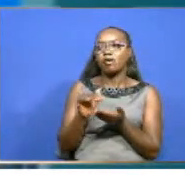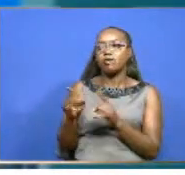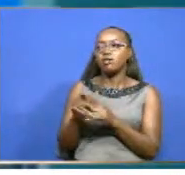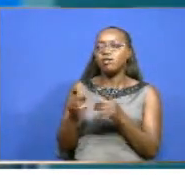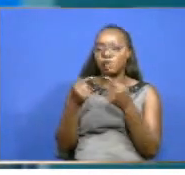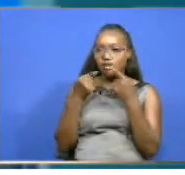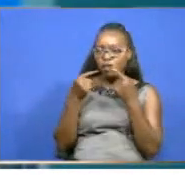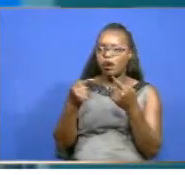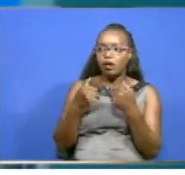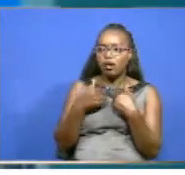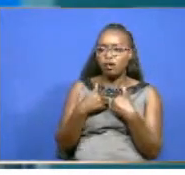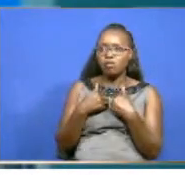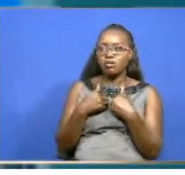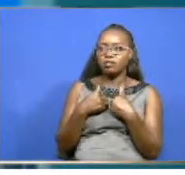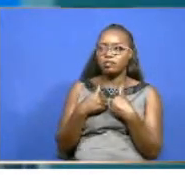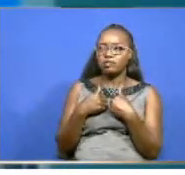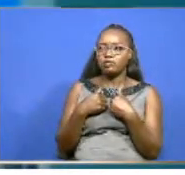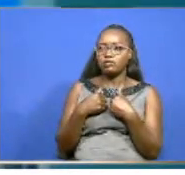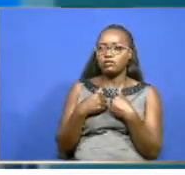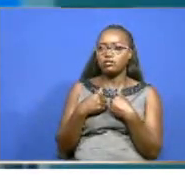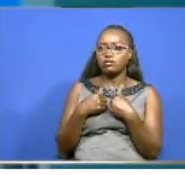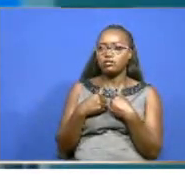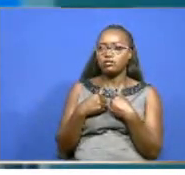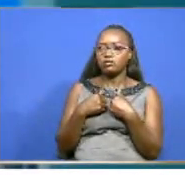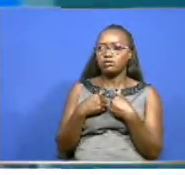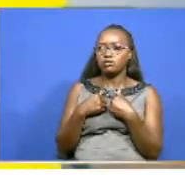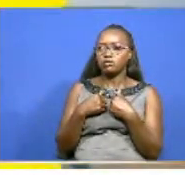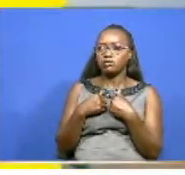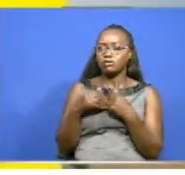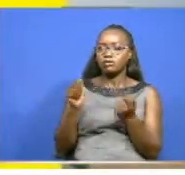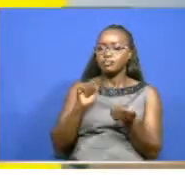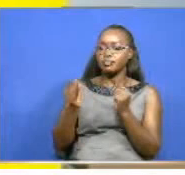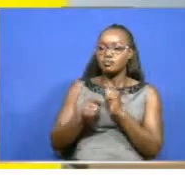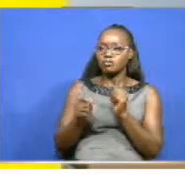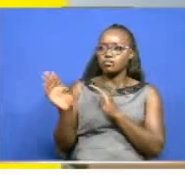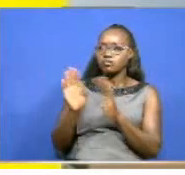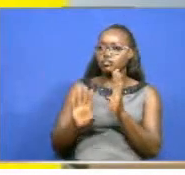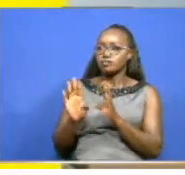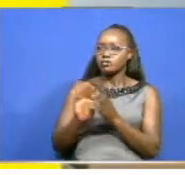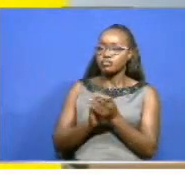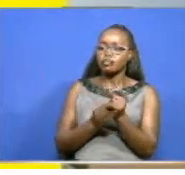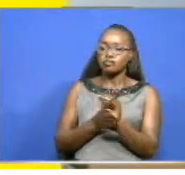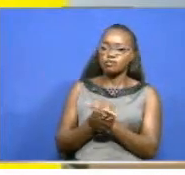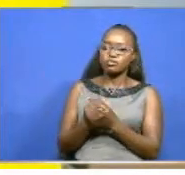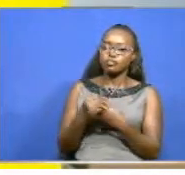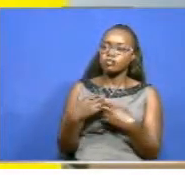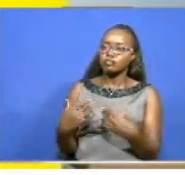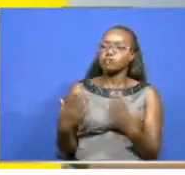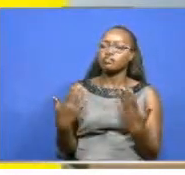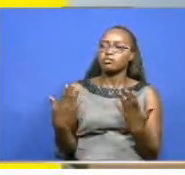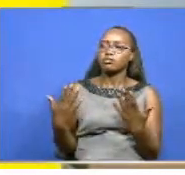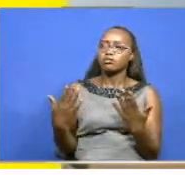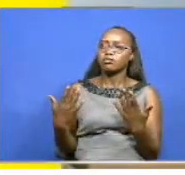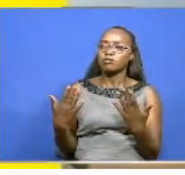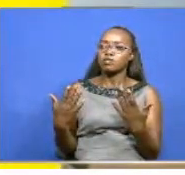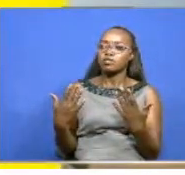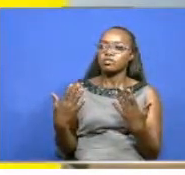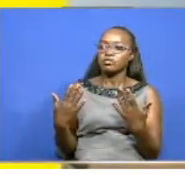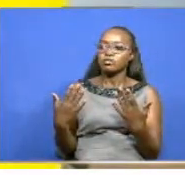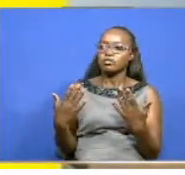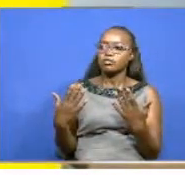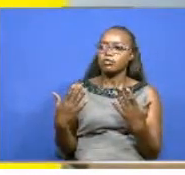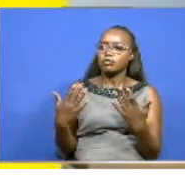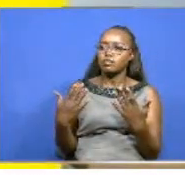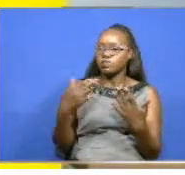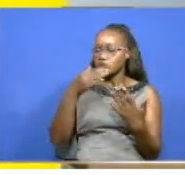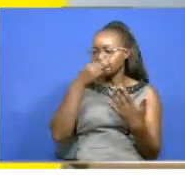getting. Mm-hmm. I mean, because of the changed behavior. Changed behavior. Wash hands, yeah. Washing the hands, you know, the flu that